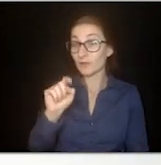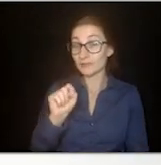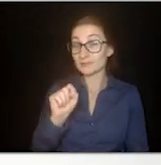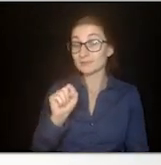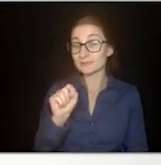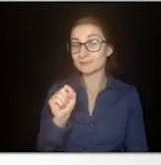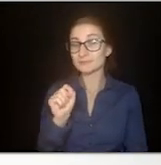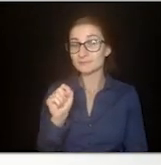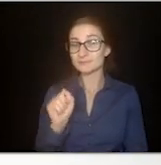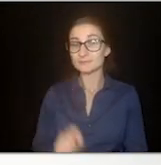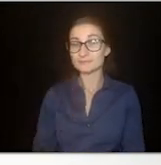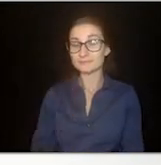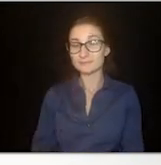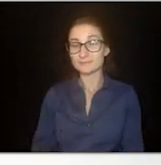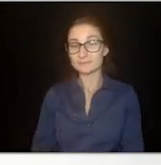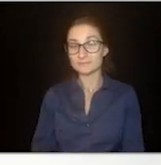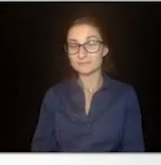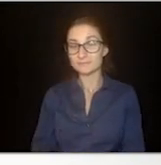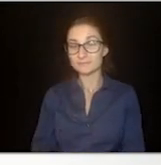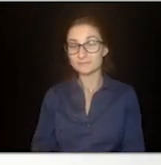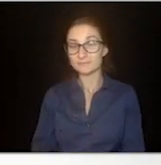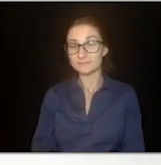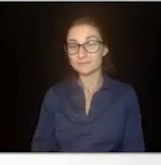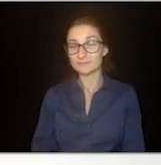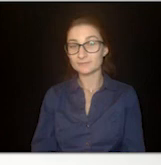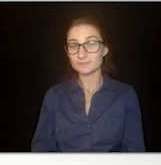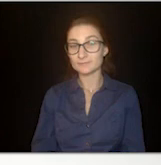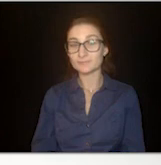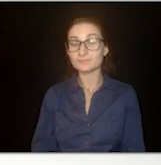foot. Move foot.